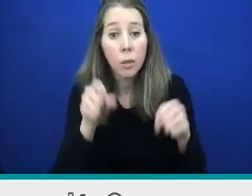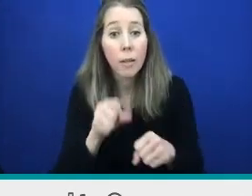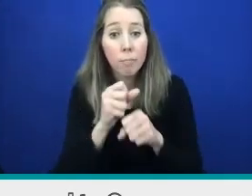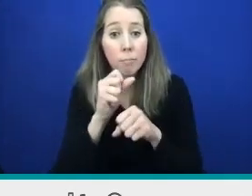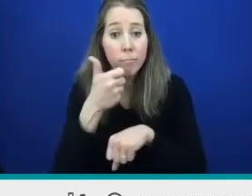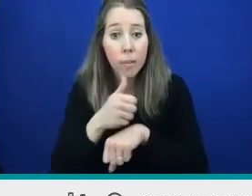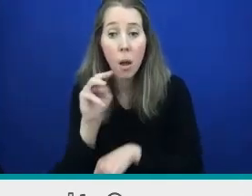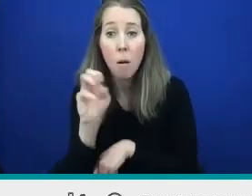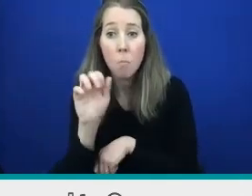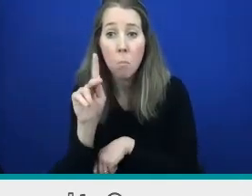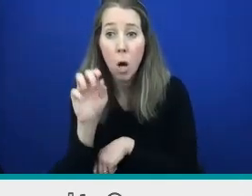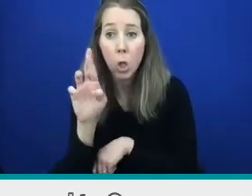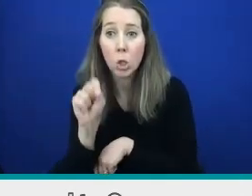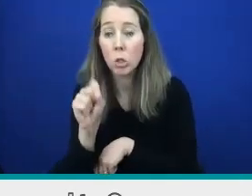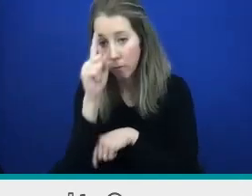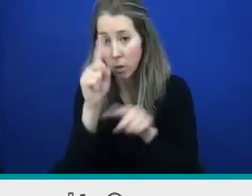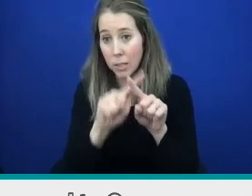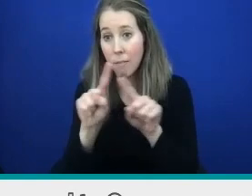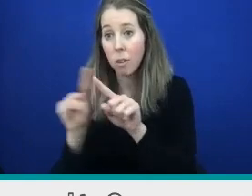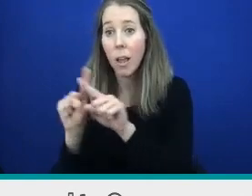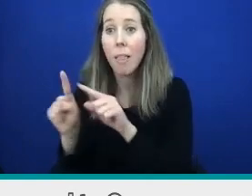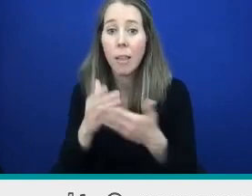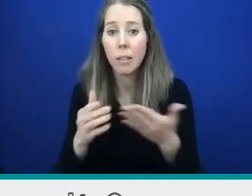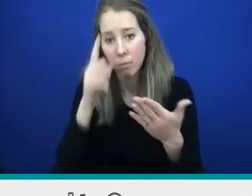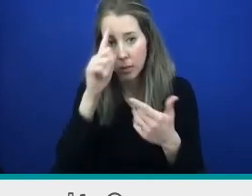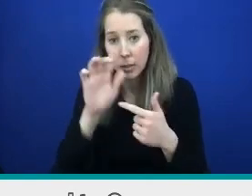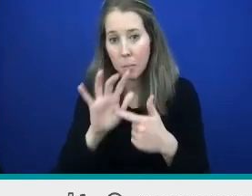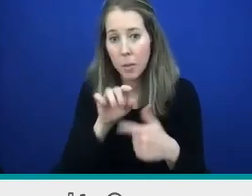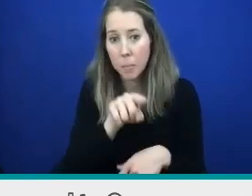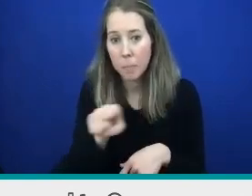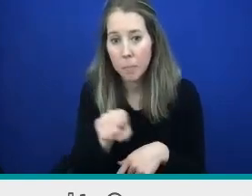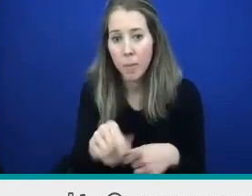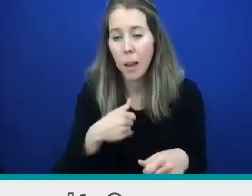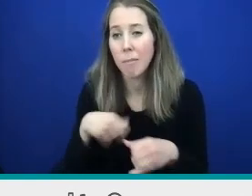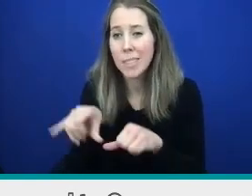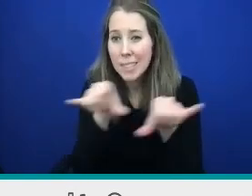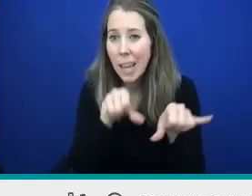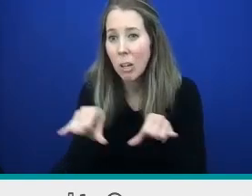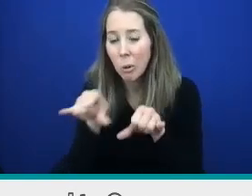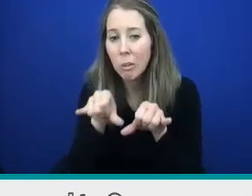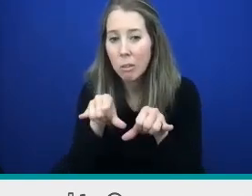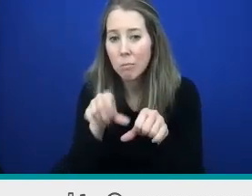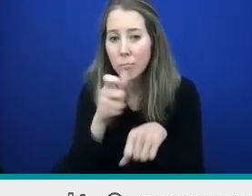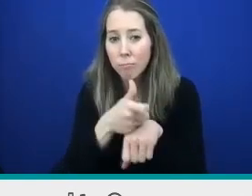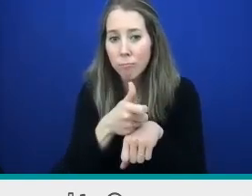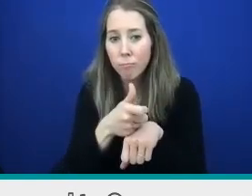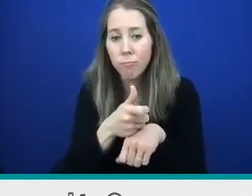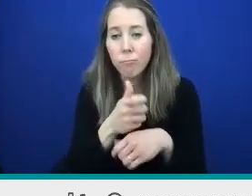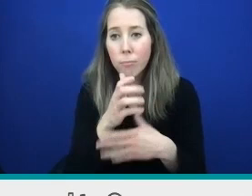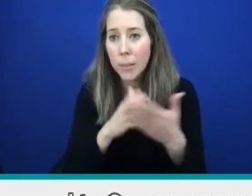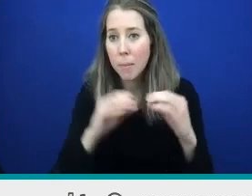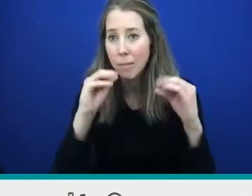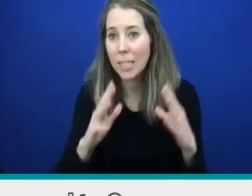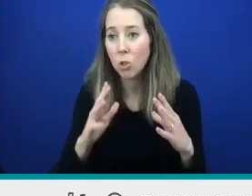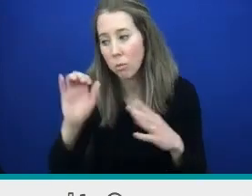types of different things. For these particular examples, I have some standards that some of our teacher ed